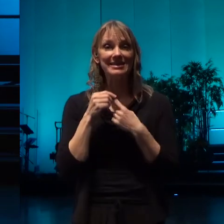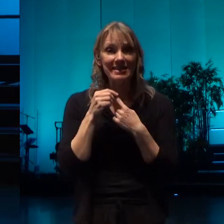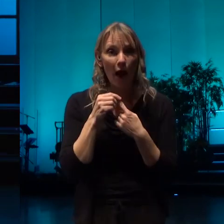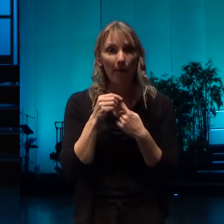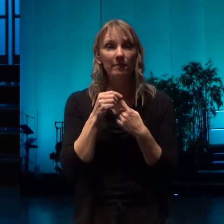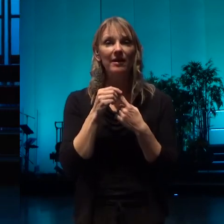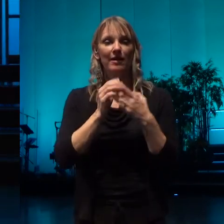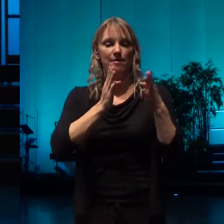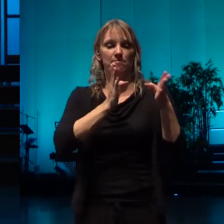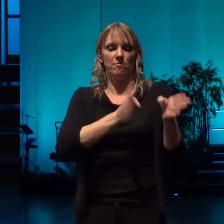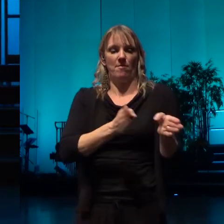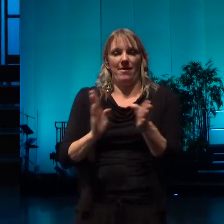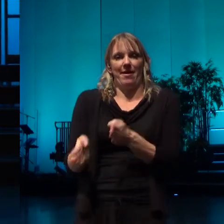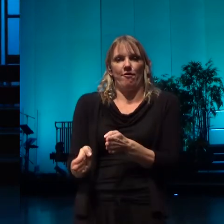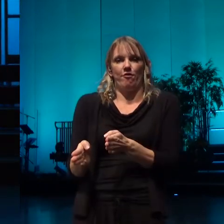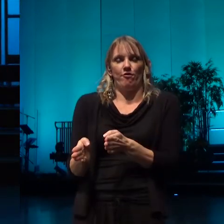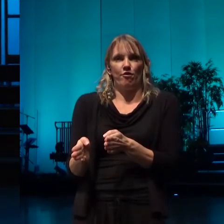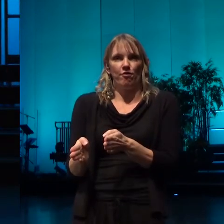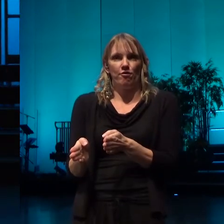be prepared.